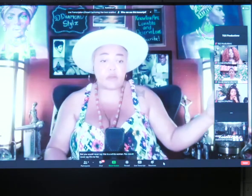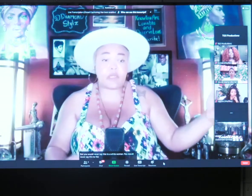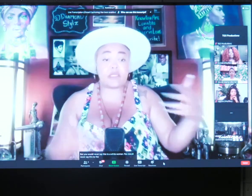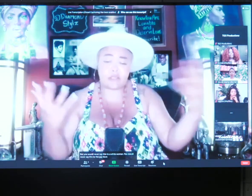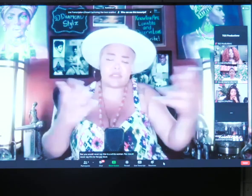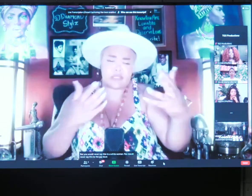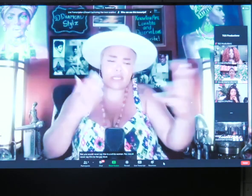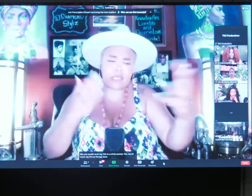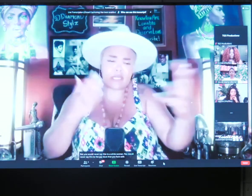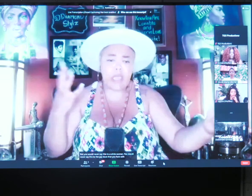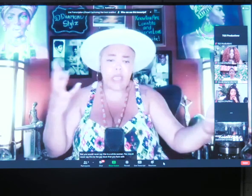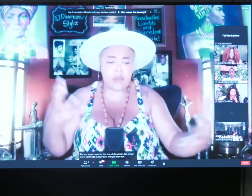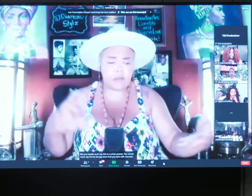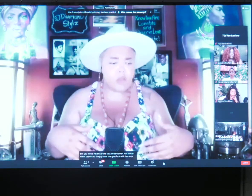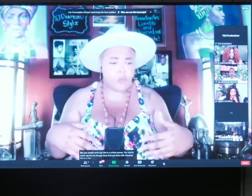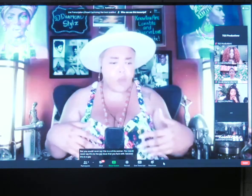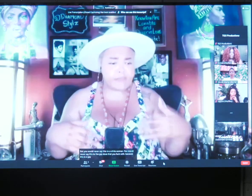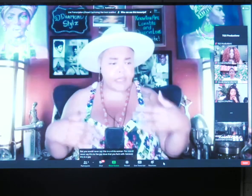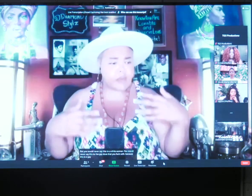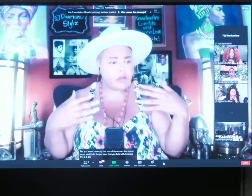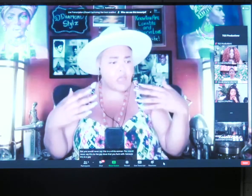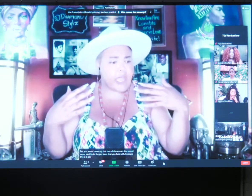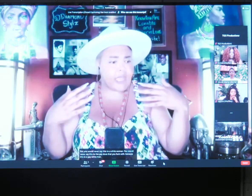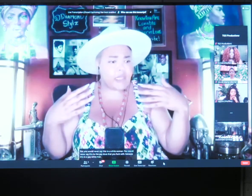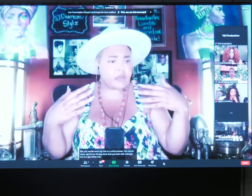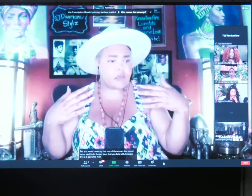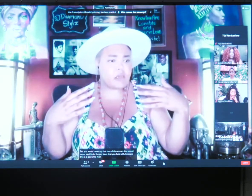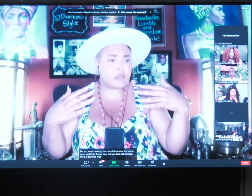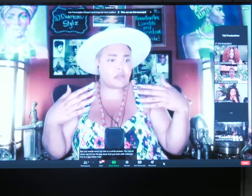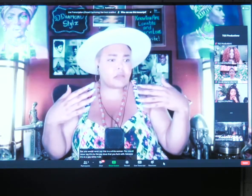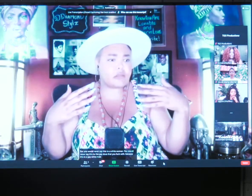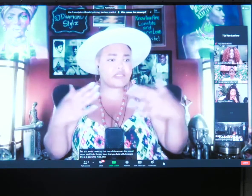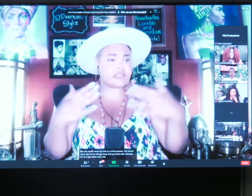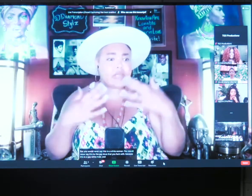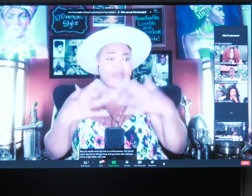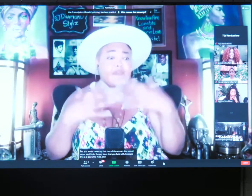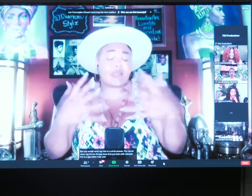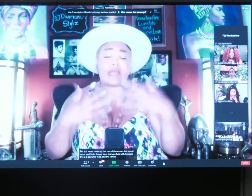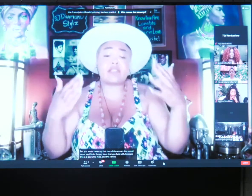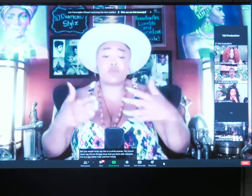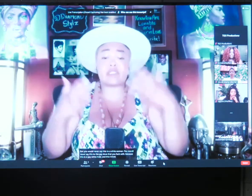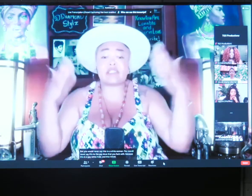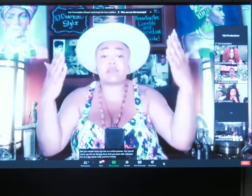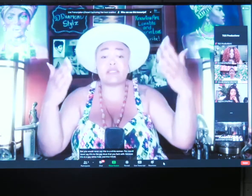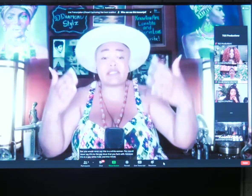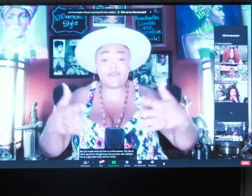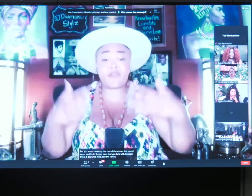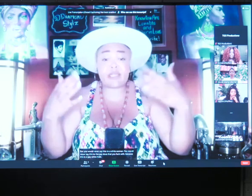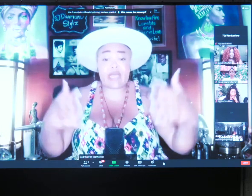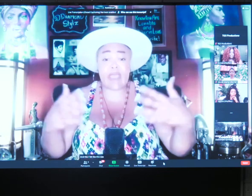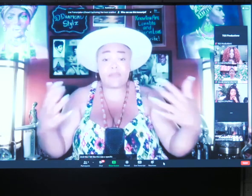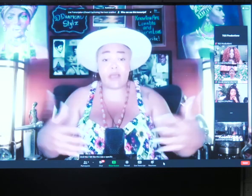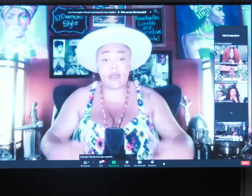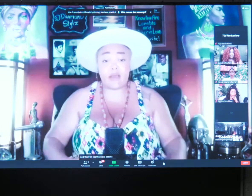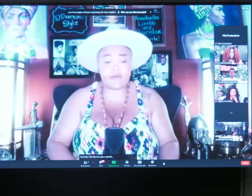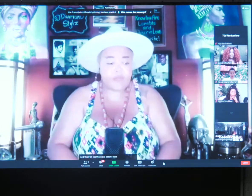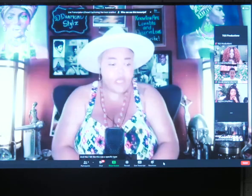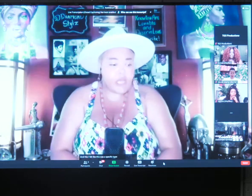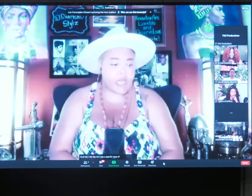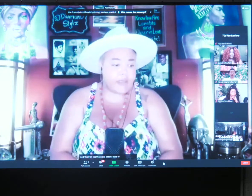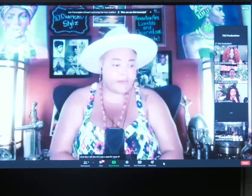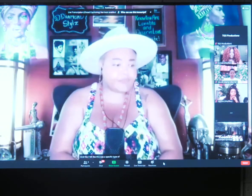fuck with, because this was a gay white male. And I felt like this was a specific type